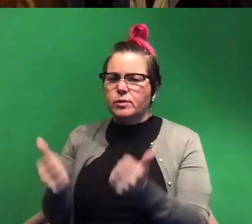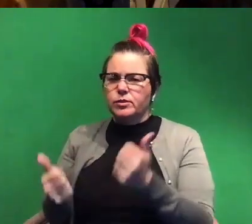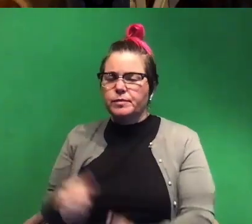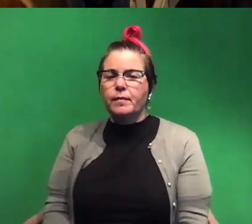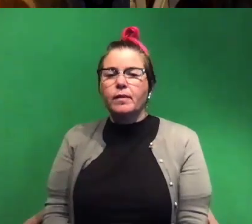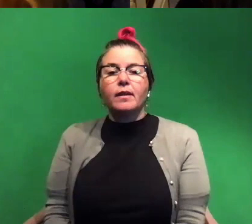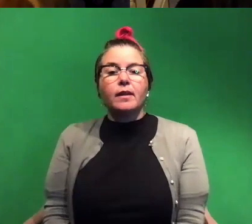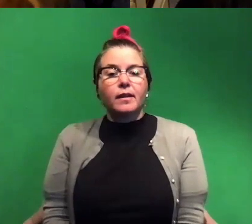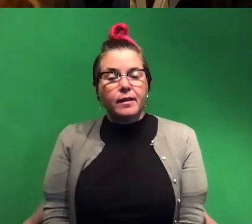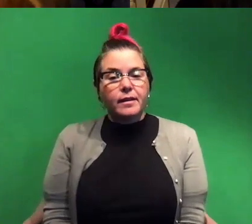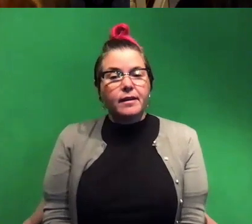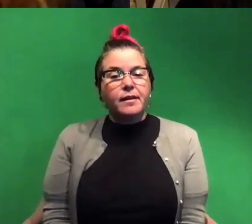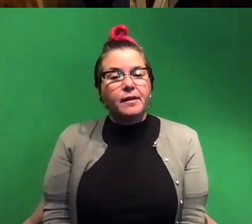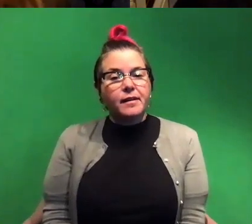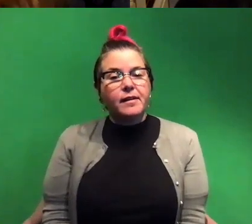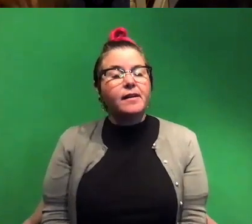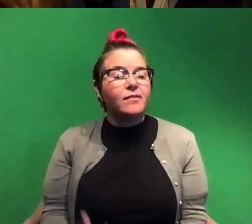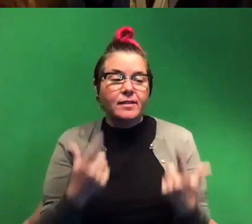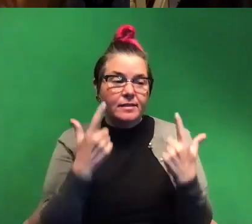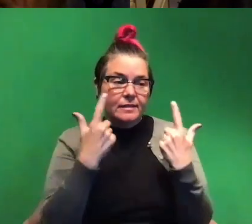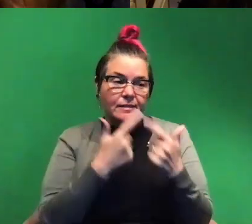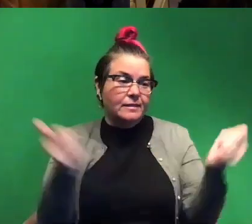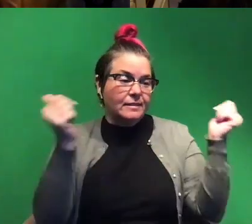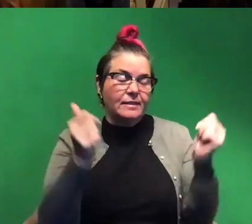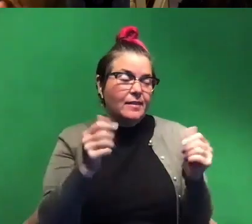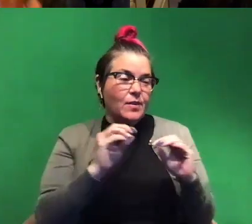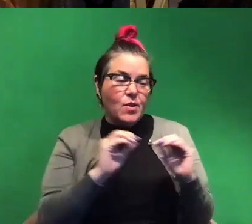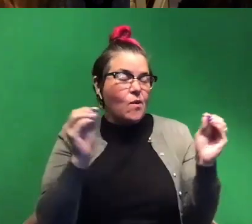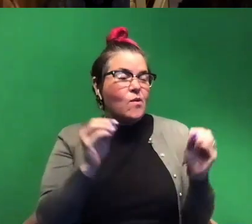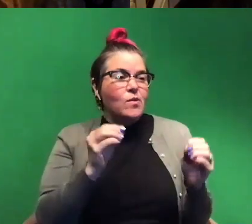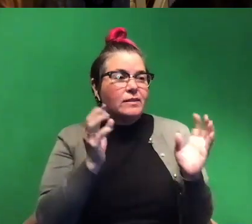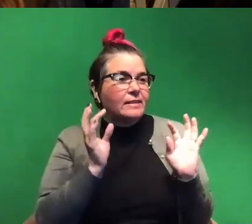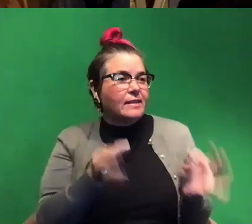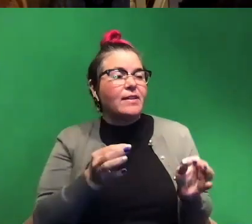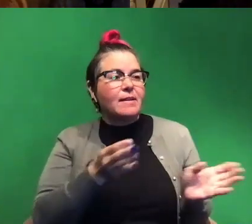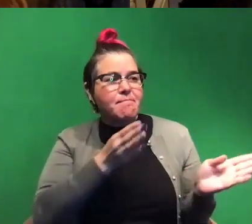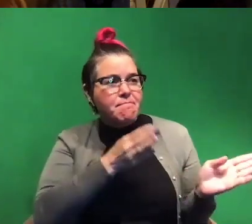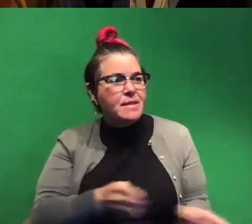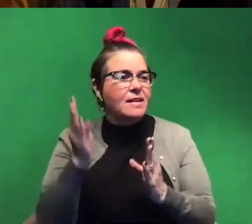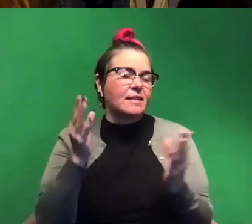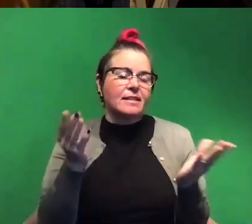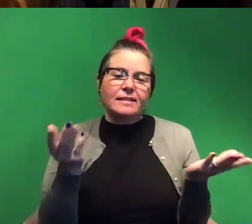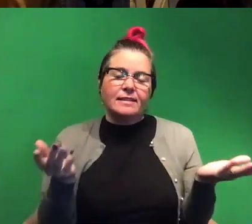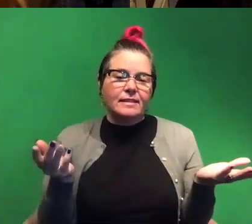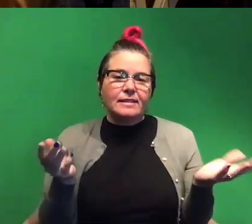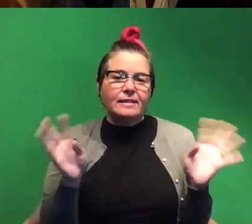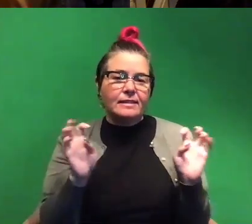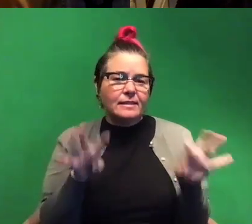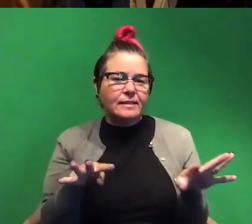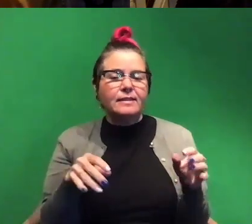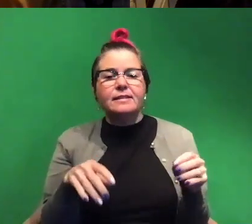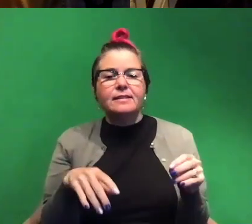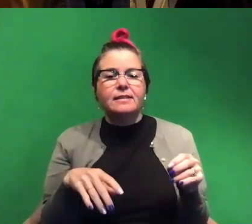So that is dealer's choice. I'm sorry that we don't have like a defined plan for what could happen, but there are a lot